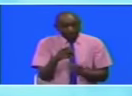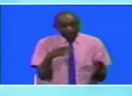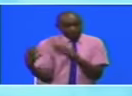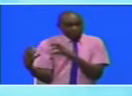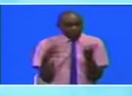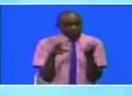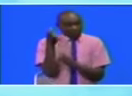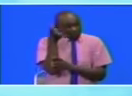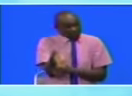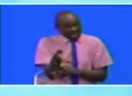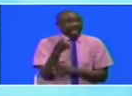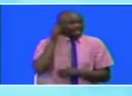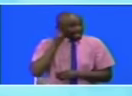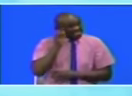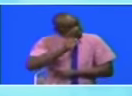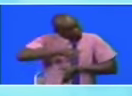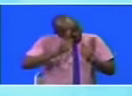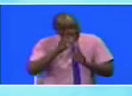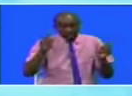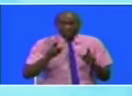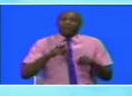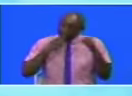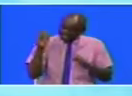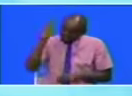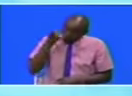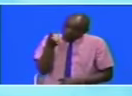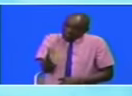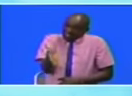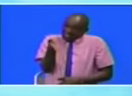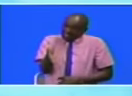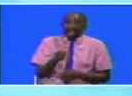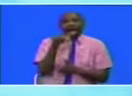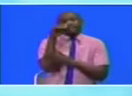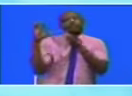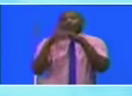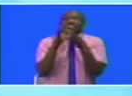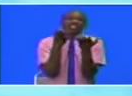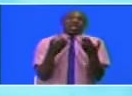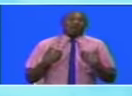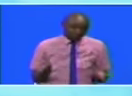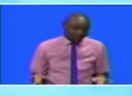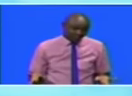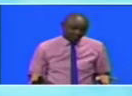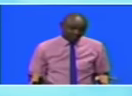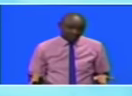words in local dialect, even as President Uhuru Kenyatta called for unity amongst the leaders.